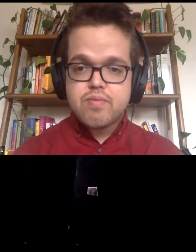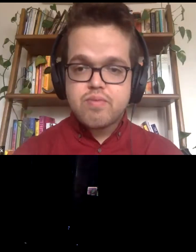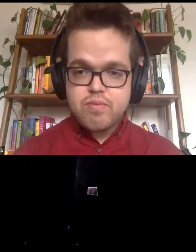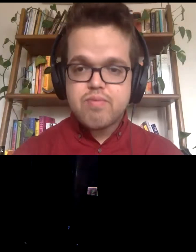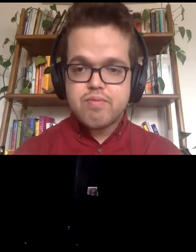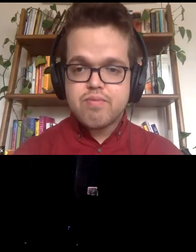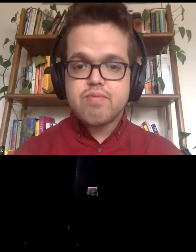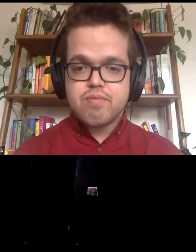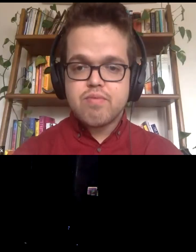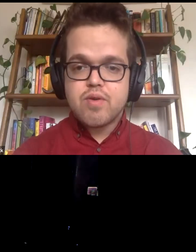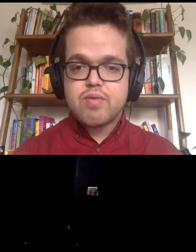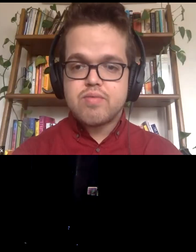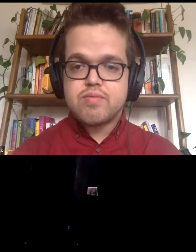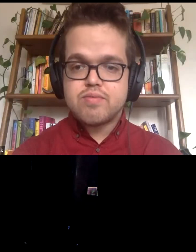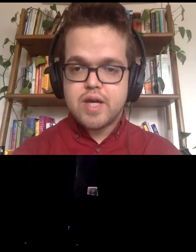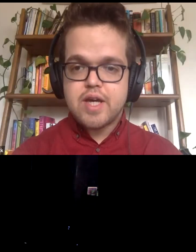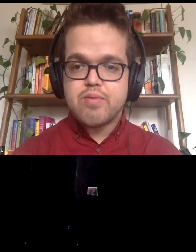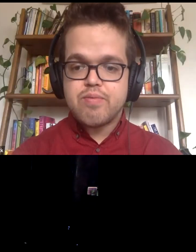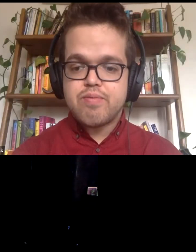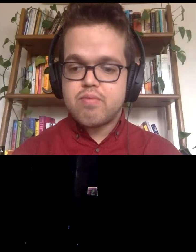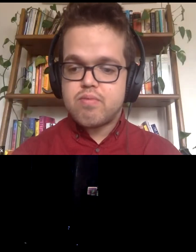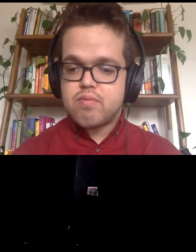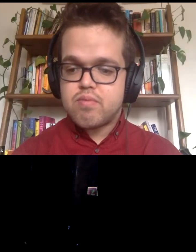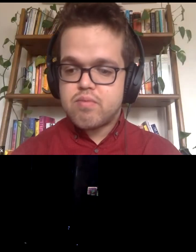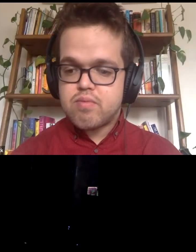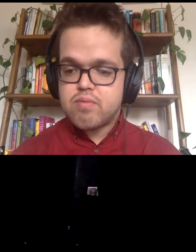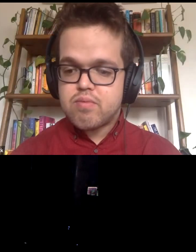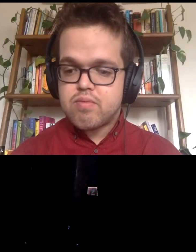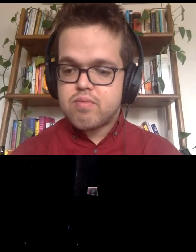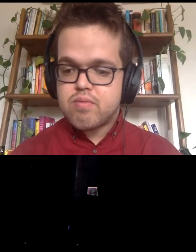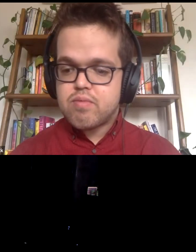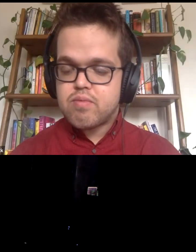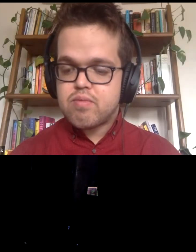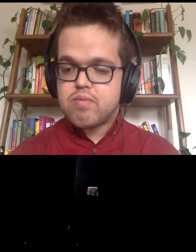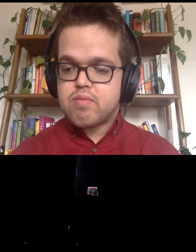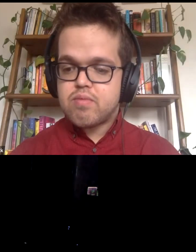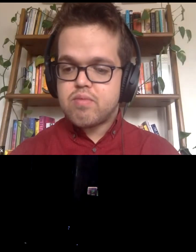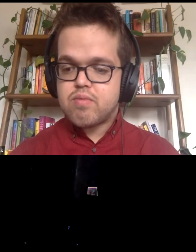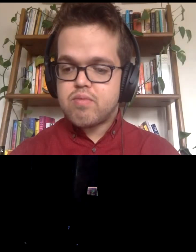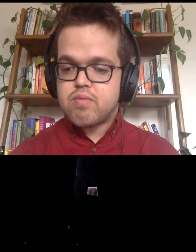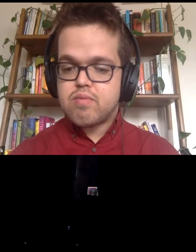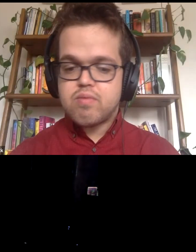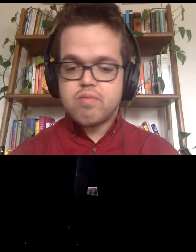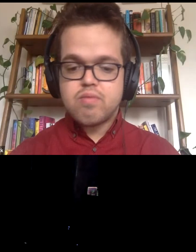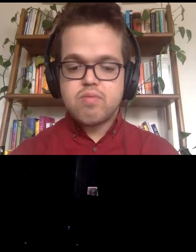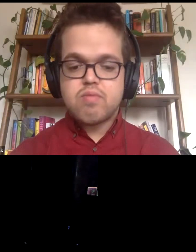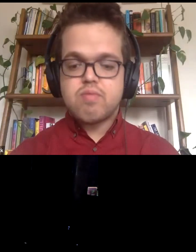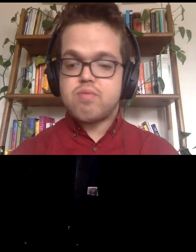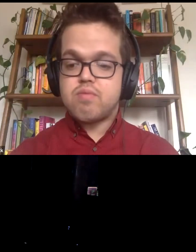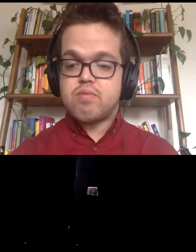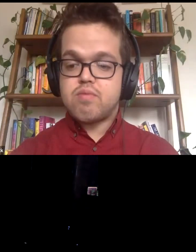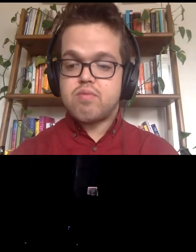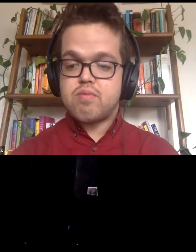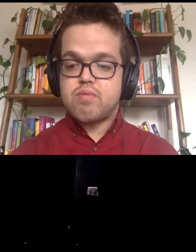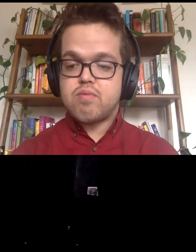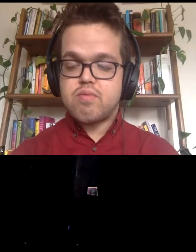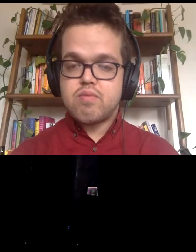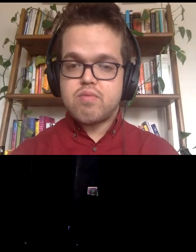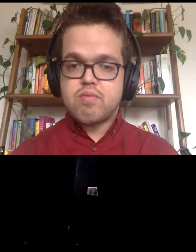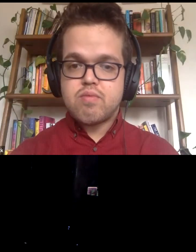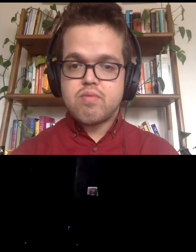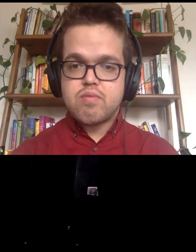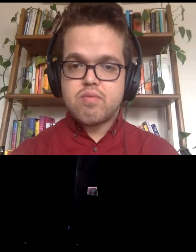You're welcome. Thanks. Thank you. And I'll be saying to everyone, I know maybe